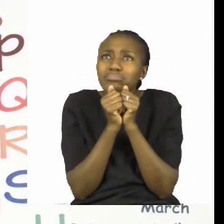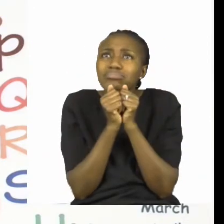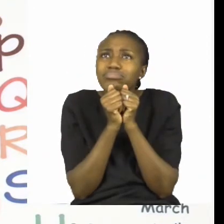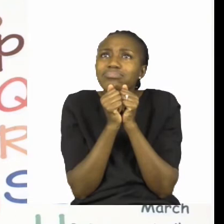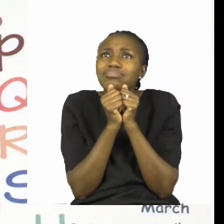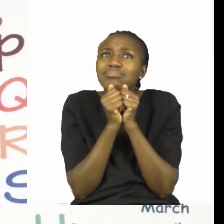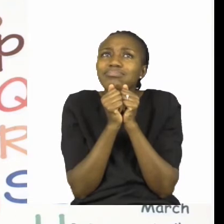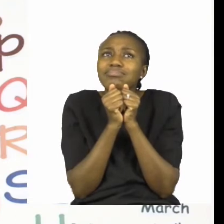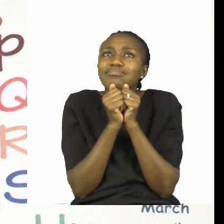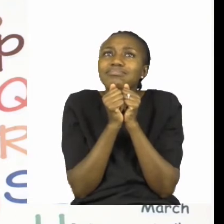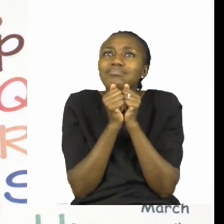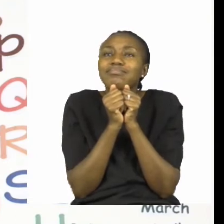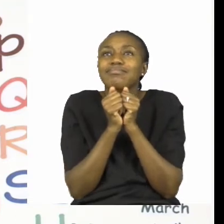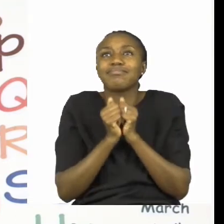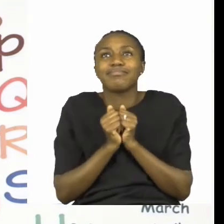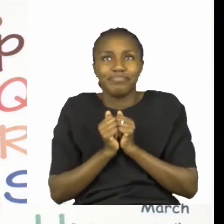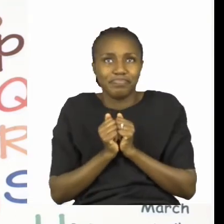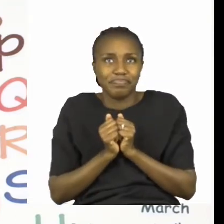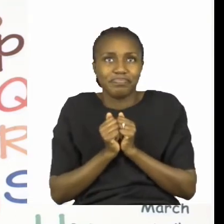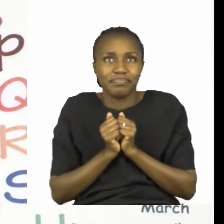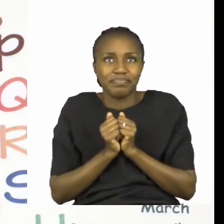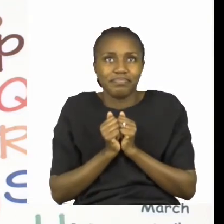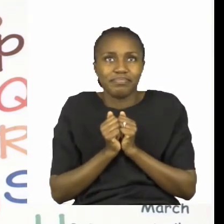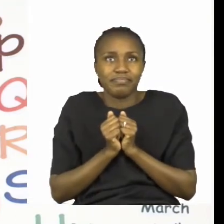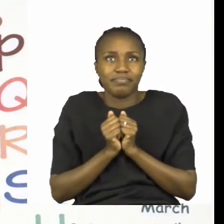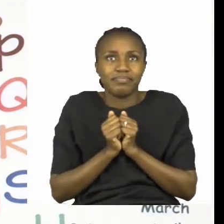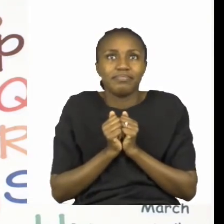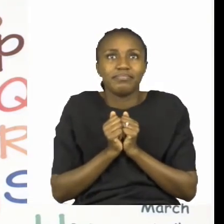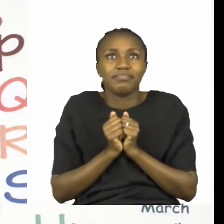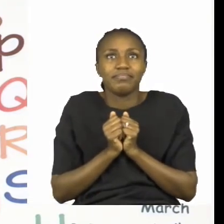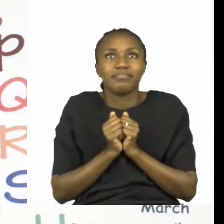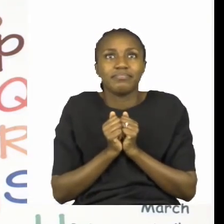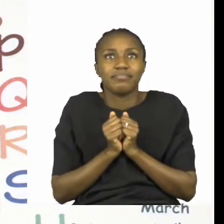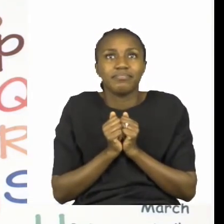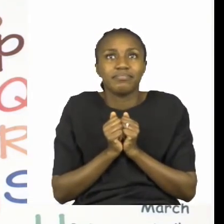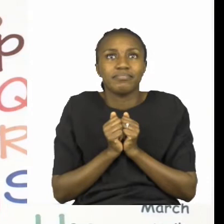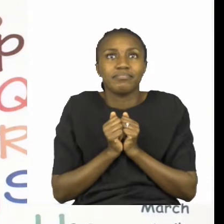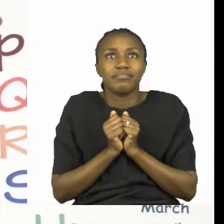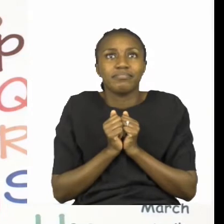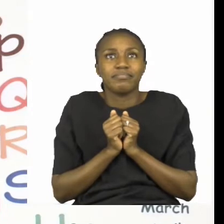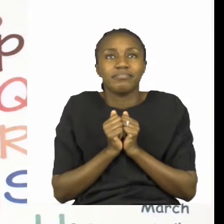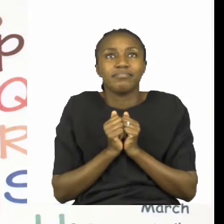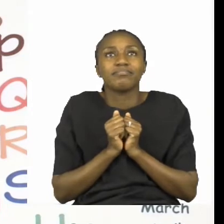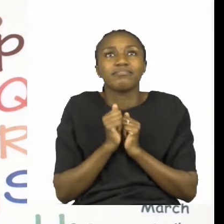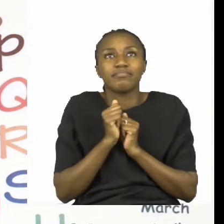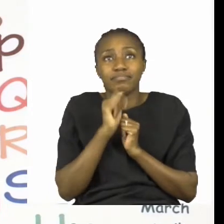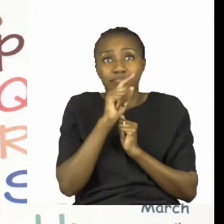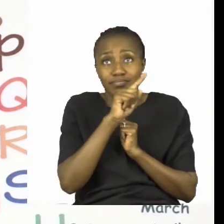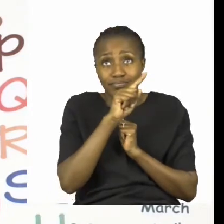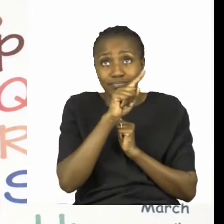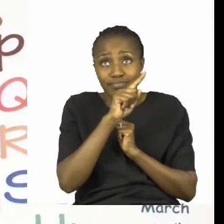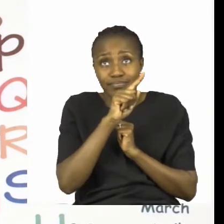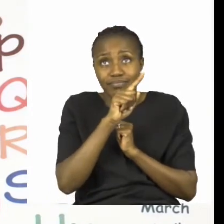are all together. That means we're going to add. So, if we say, we see how many? Let's